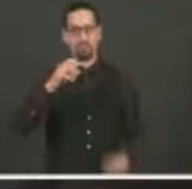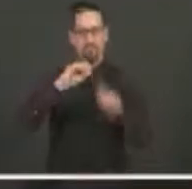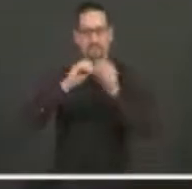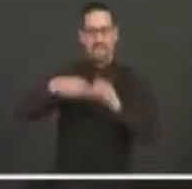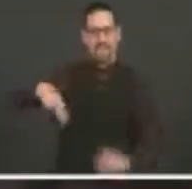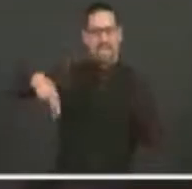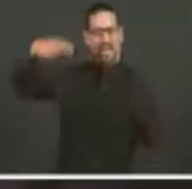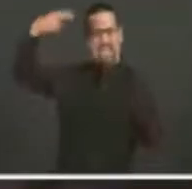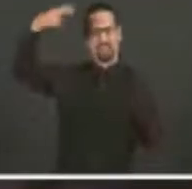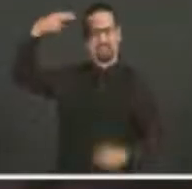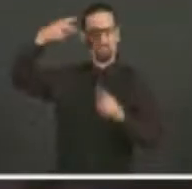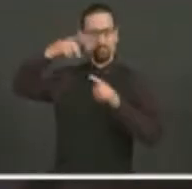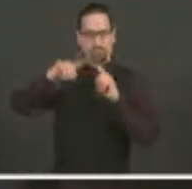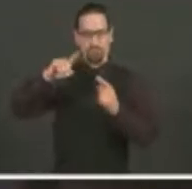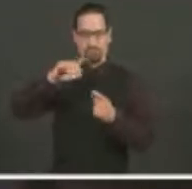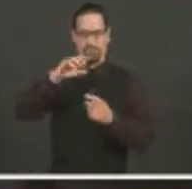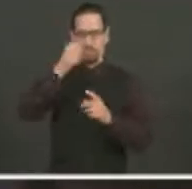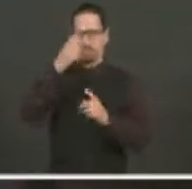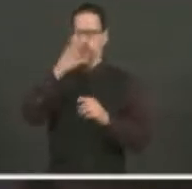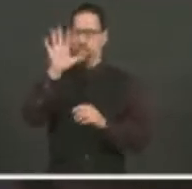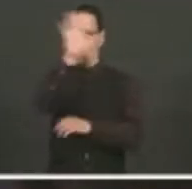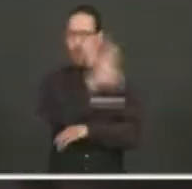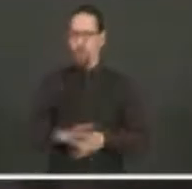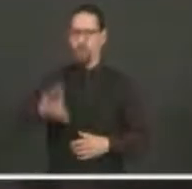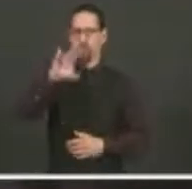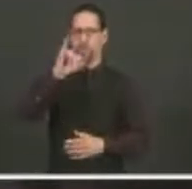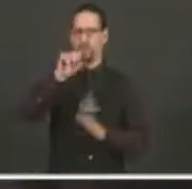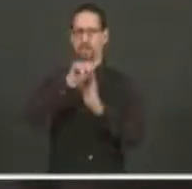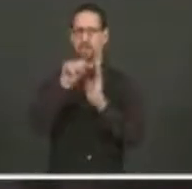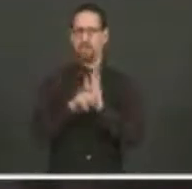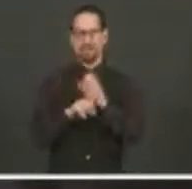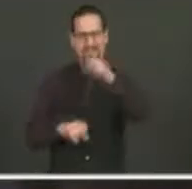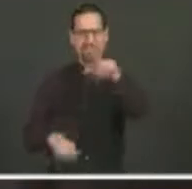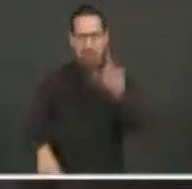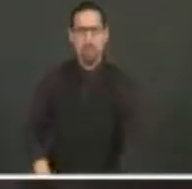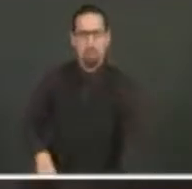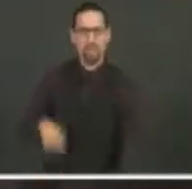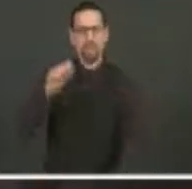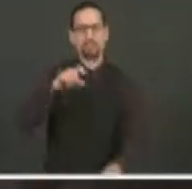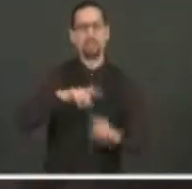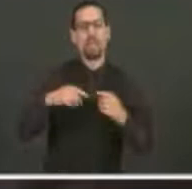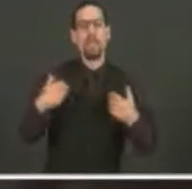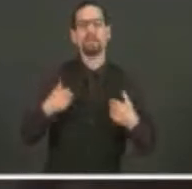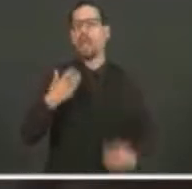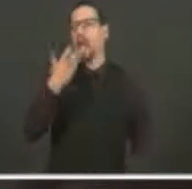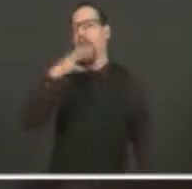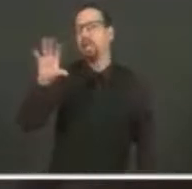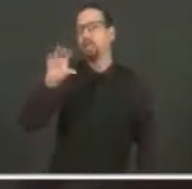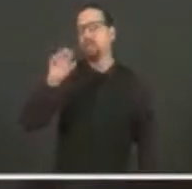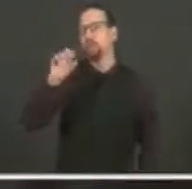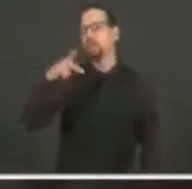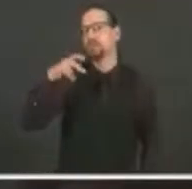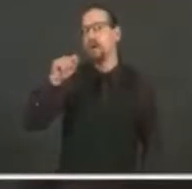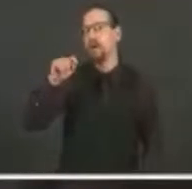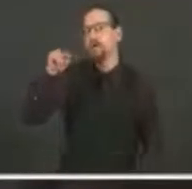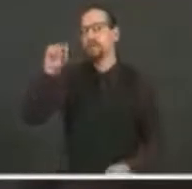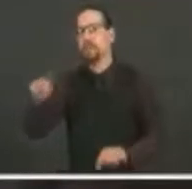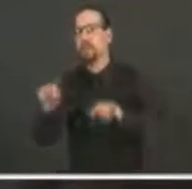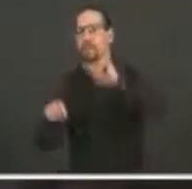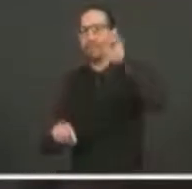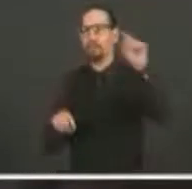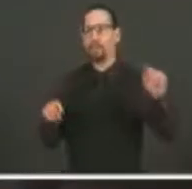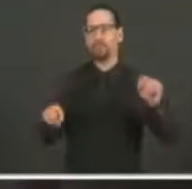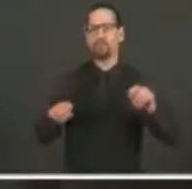keep our eye on those areas. It's been 2 weeks since that large protest, and you haven't seen an apparent spike. Has